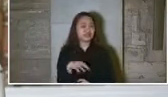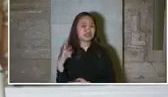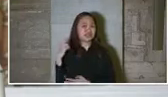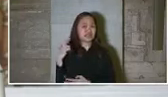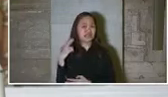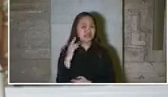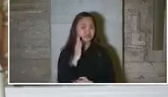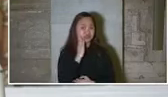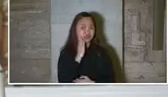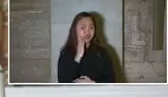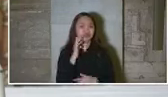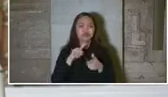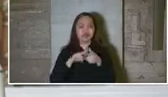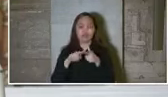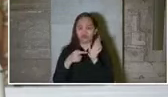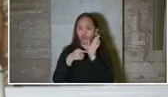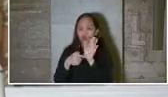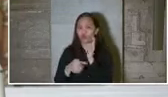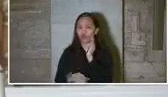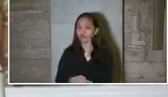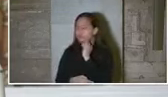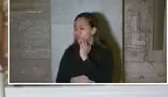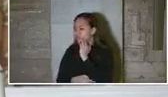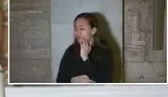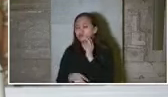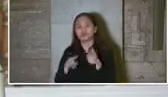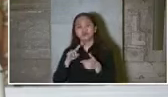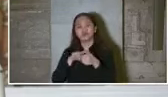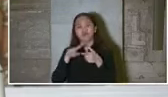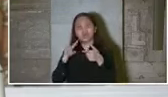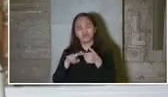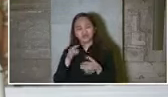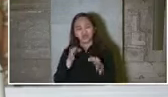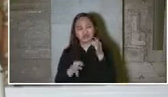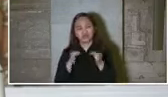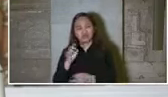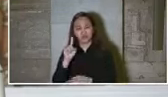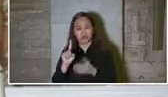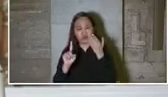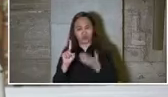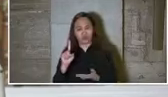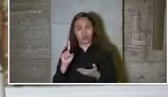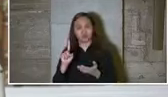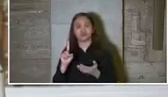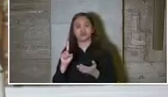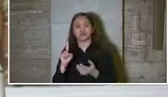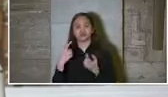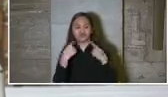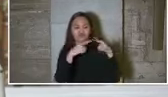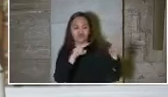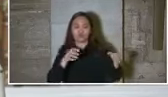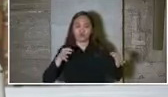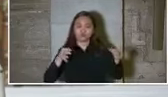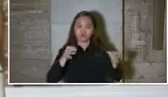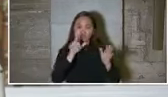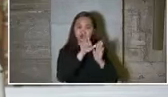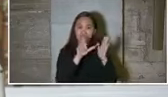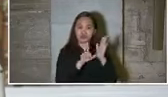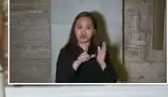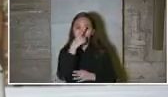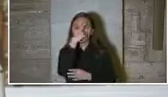cheek, turn the other one as well. If anyone wants to go to law with you over your